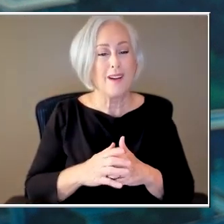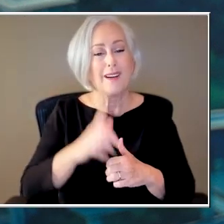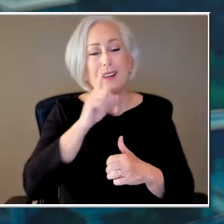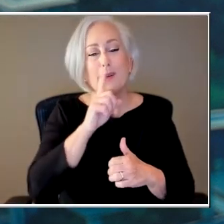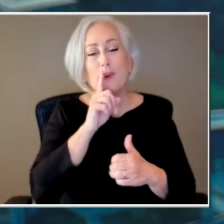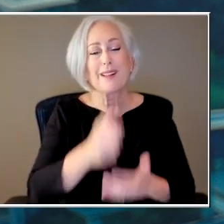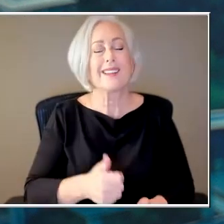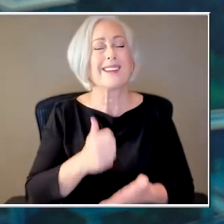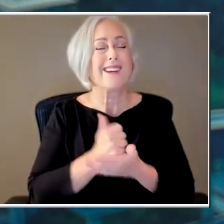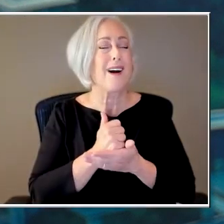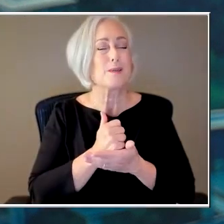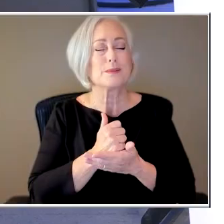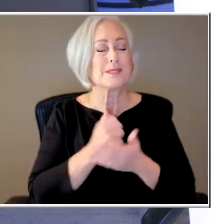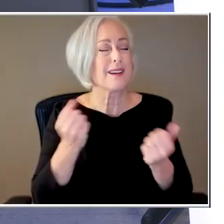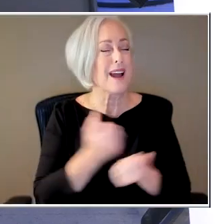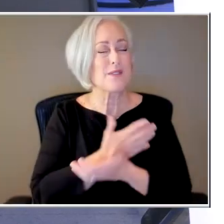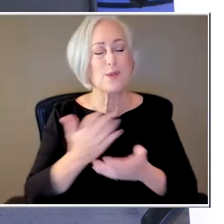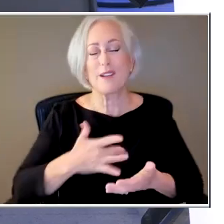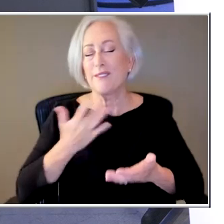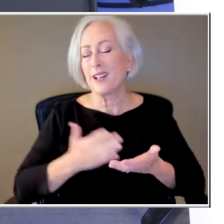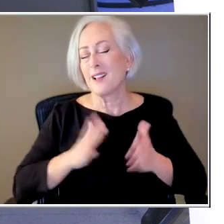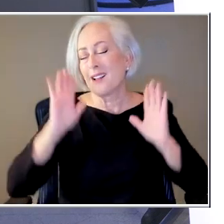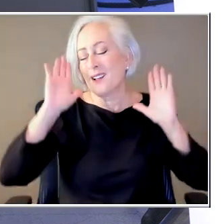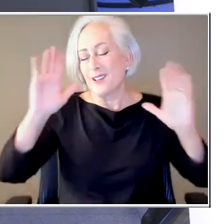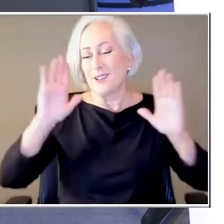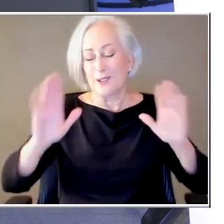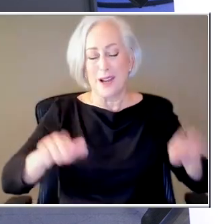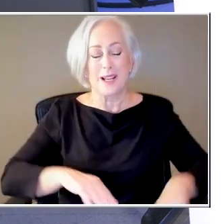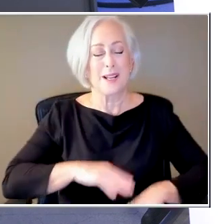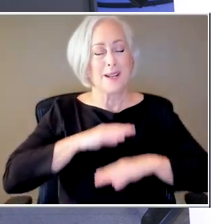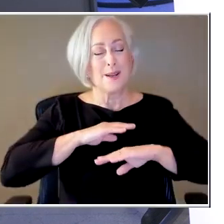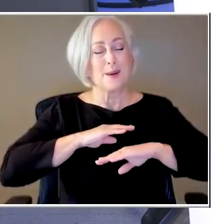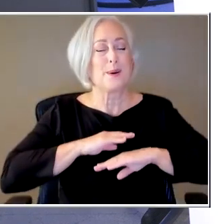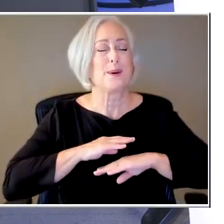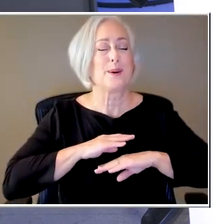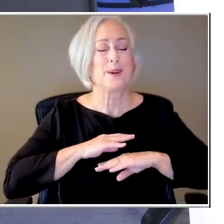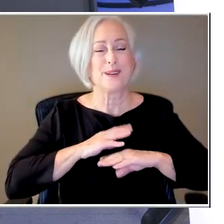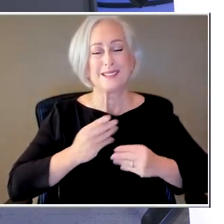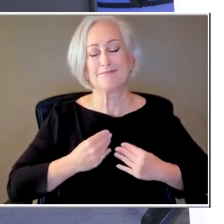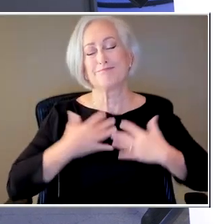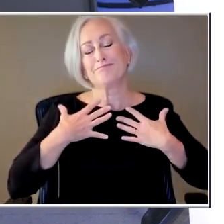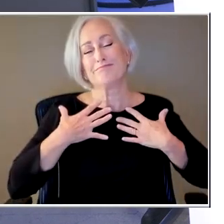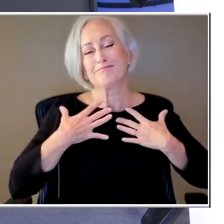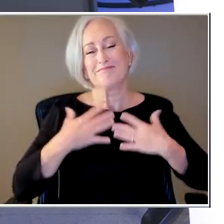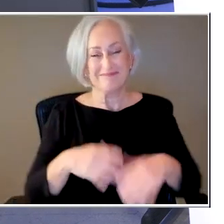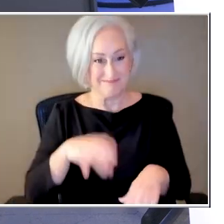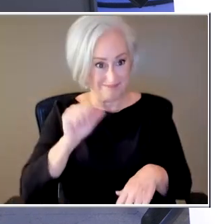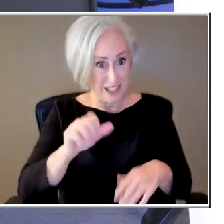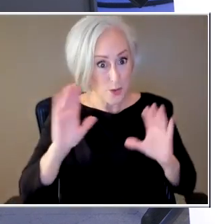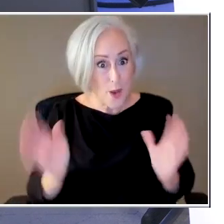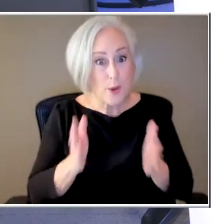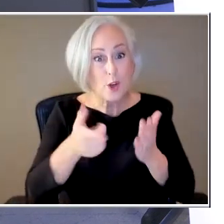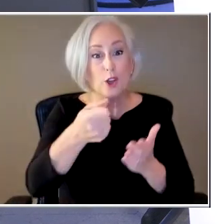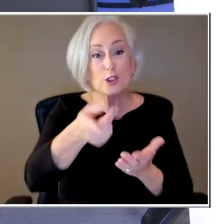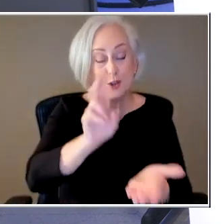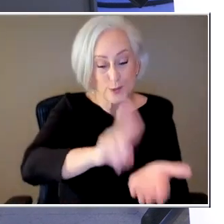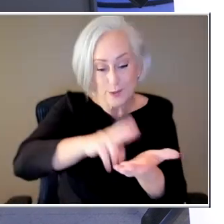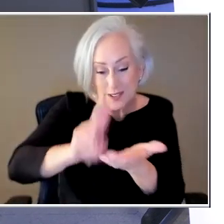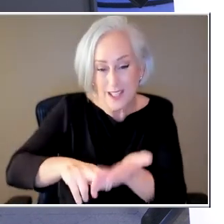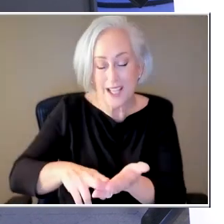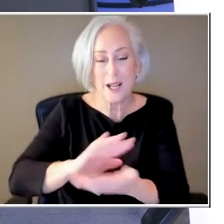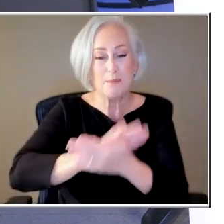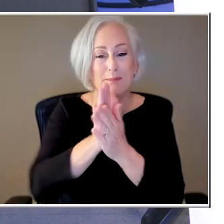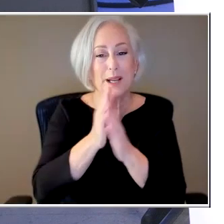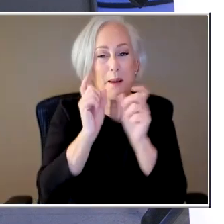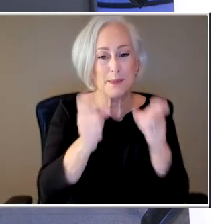up, and it sustains us. Right, and we hope telling stories like this is what encourages other people to sign up to be a donor, hoping to get that call to save a